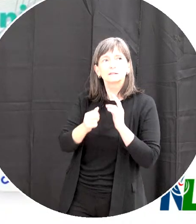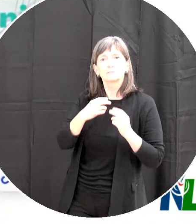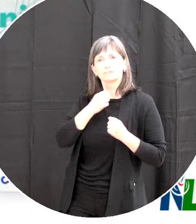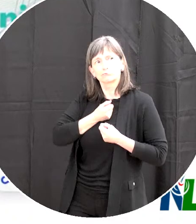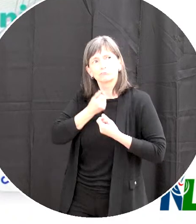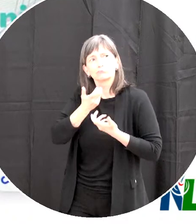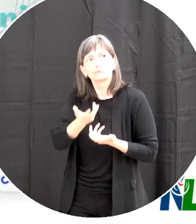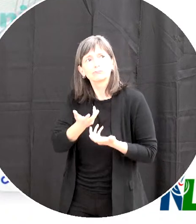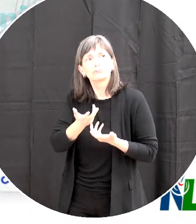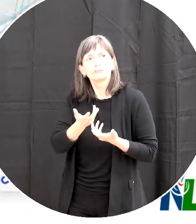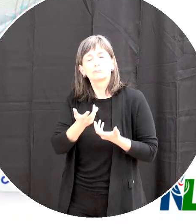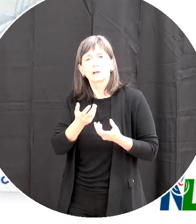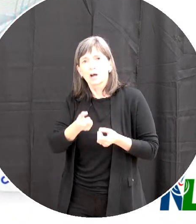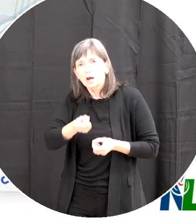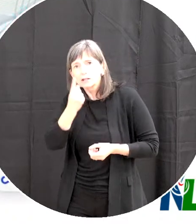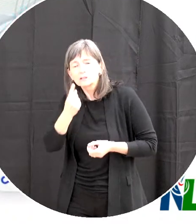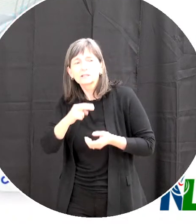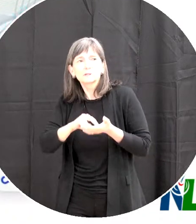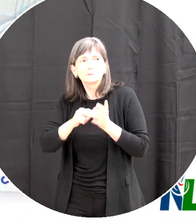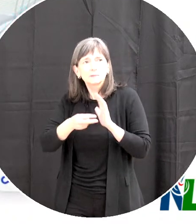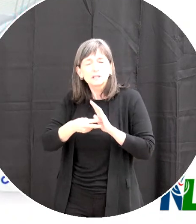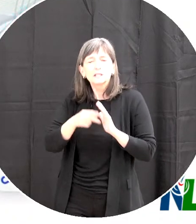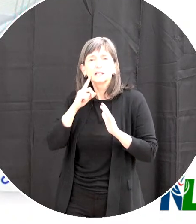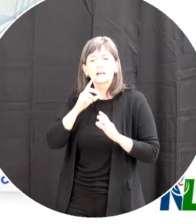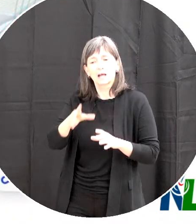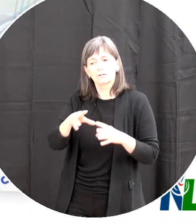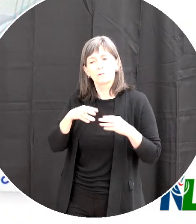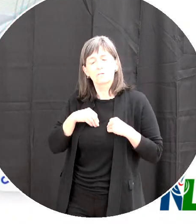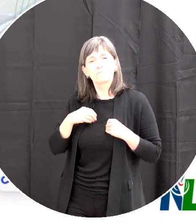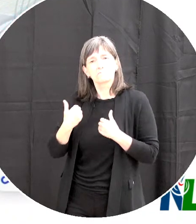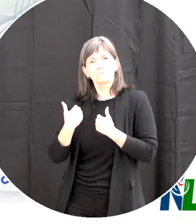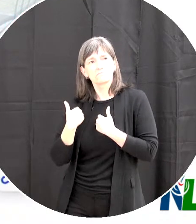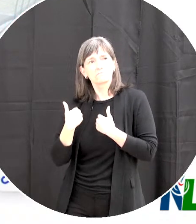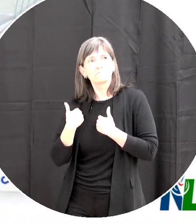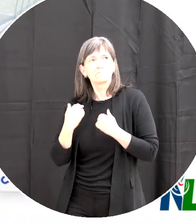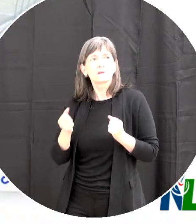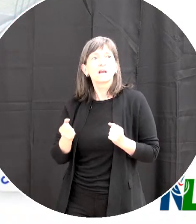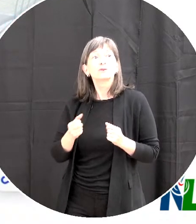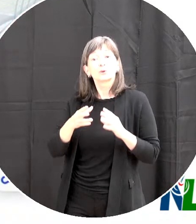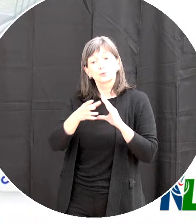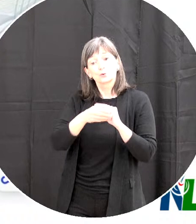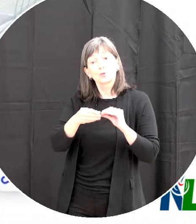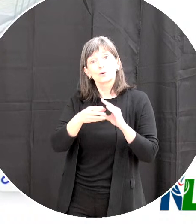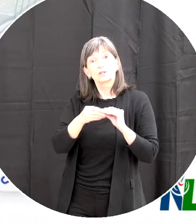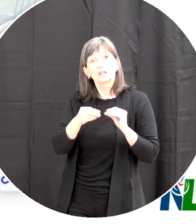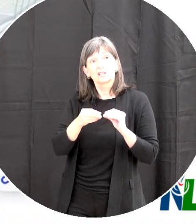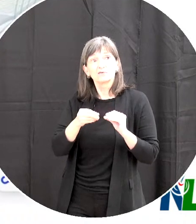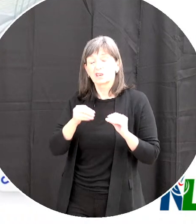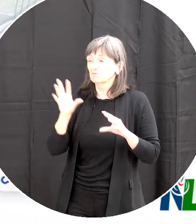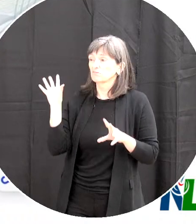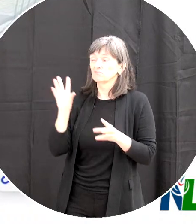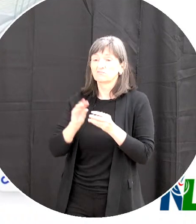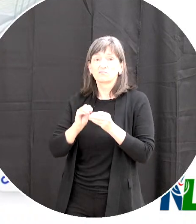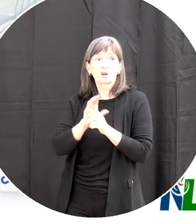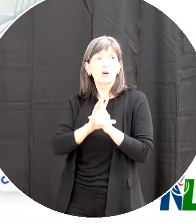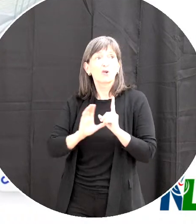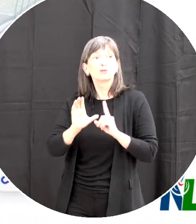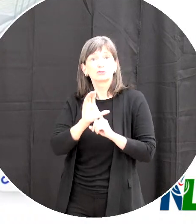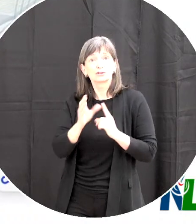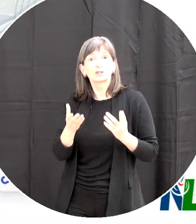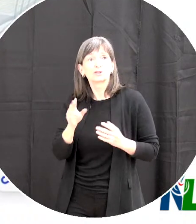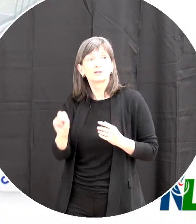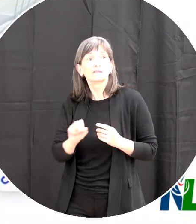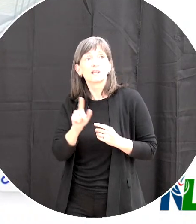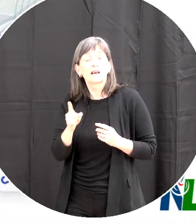ownership. Storytelling and campfires are at the heart of our culture, and as we strive to grow